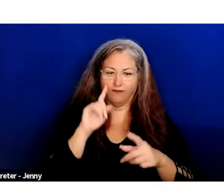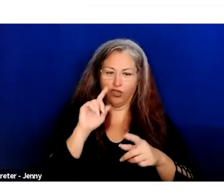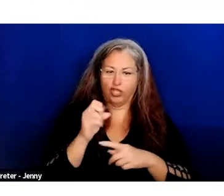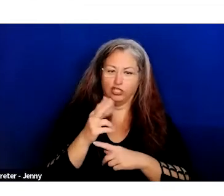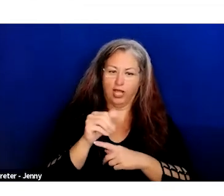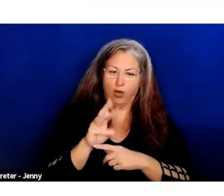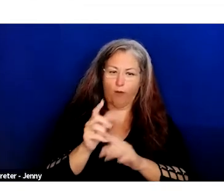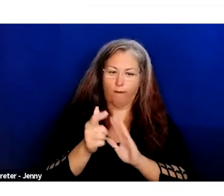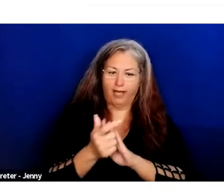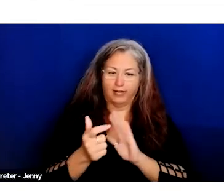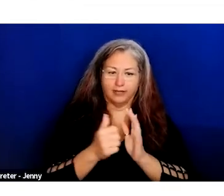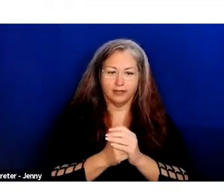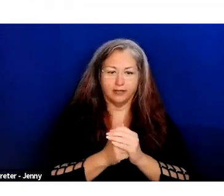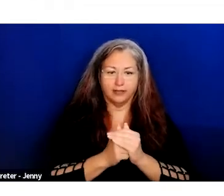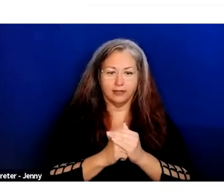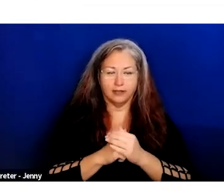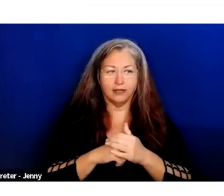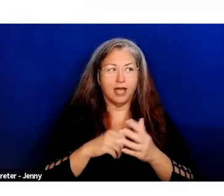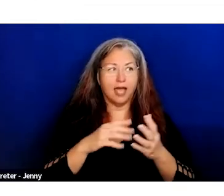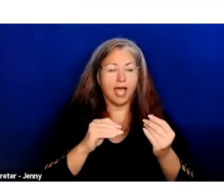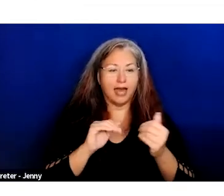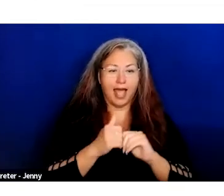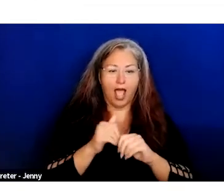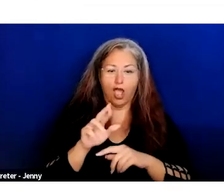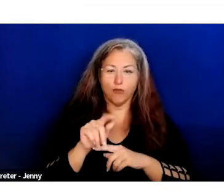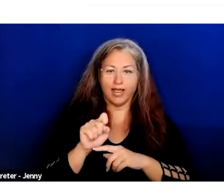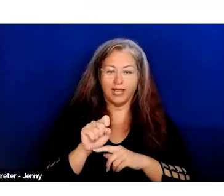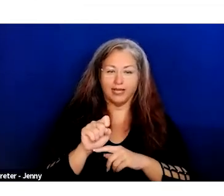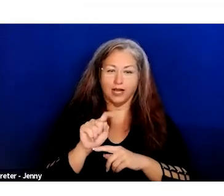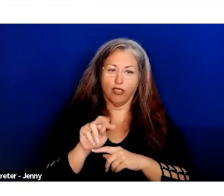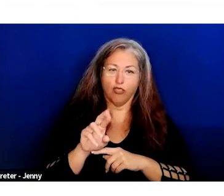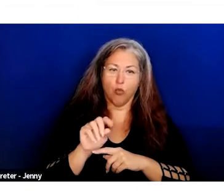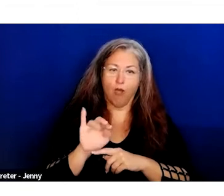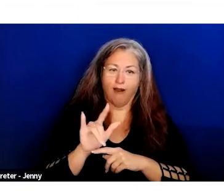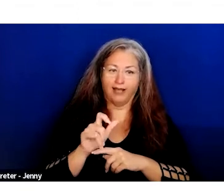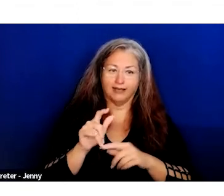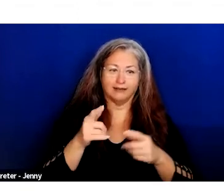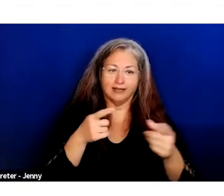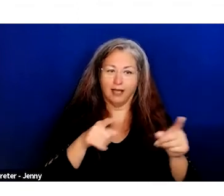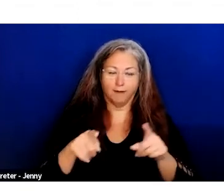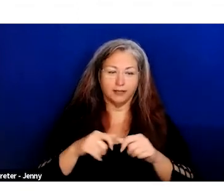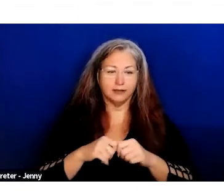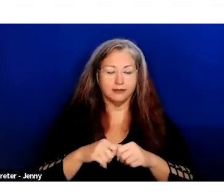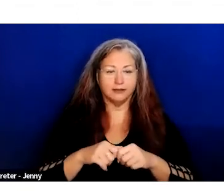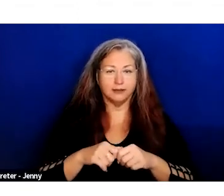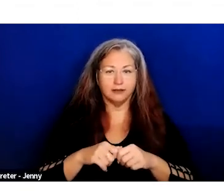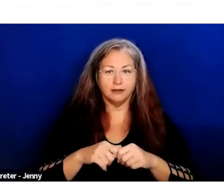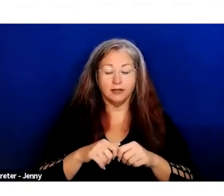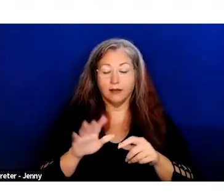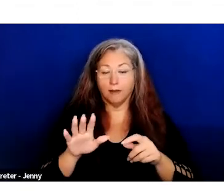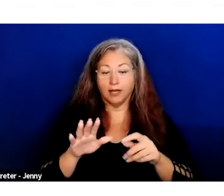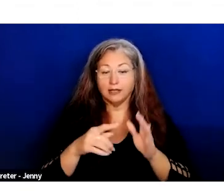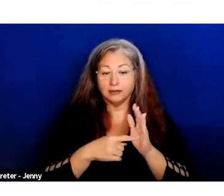banning and how rate throttling is done. But at